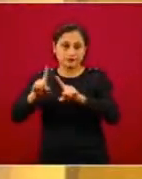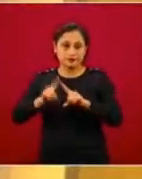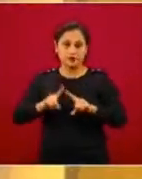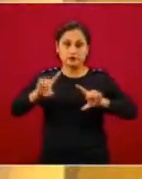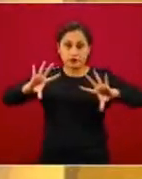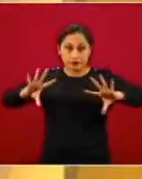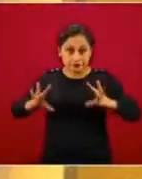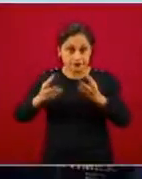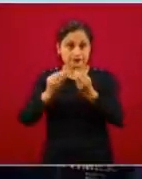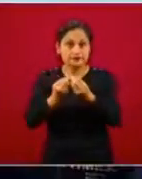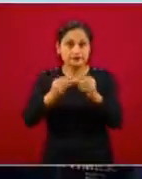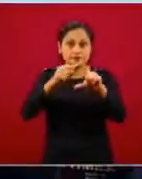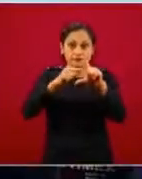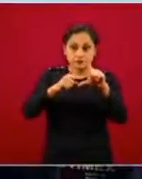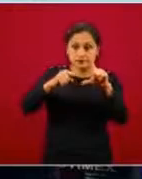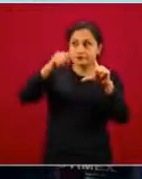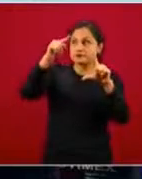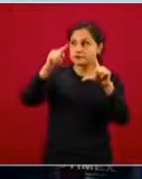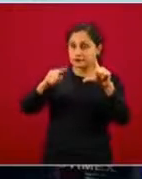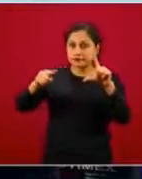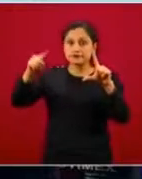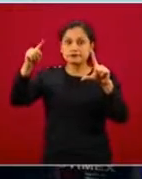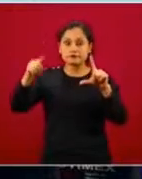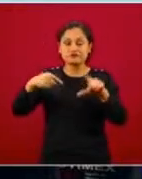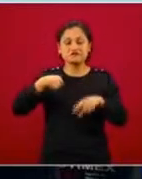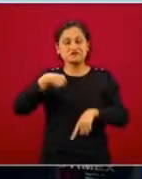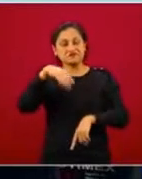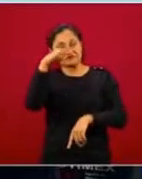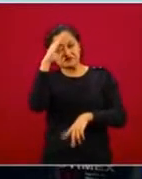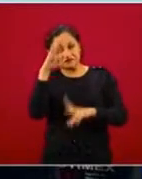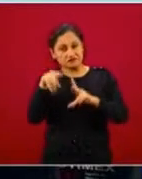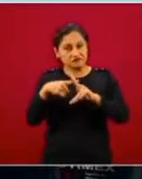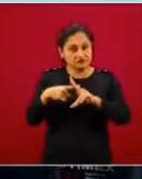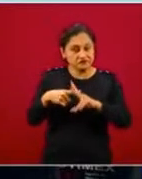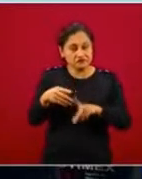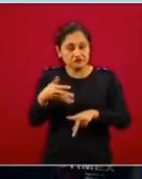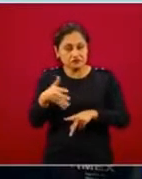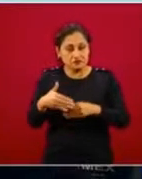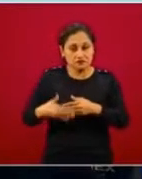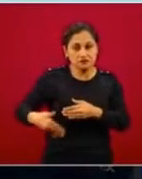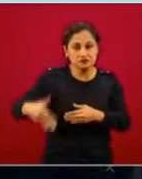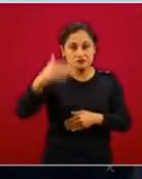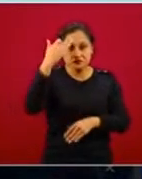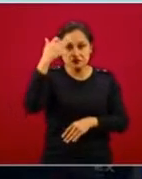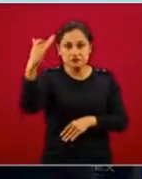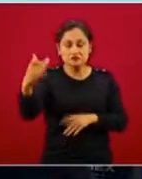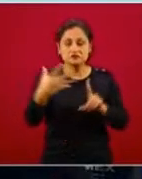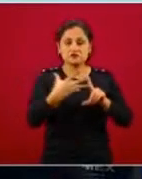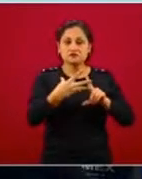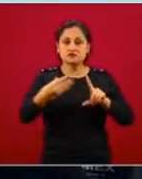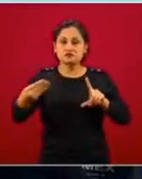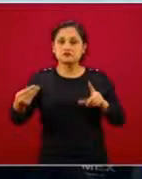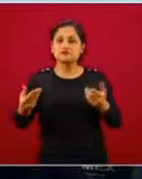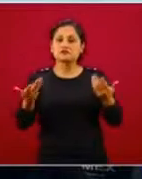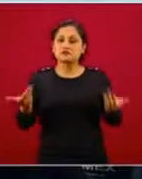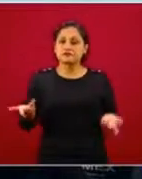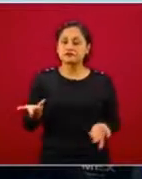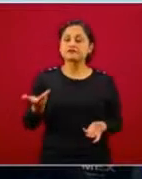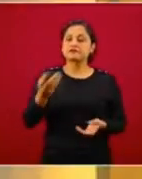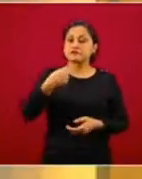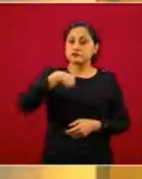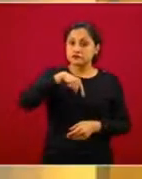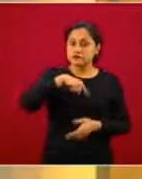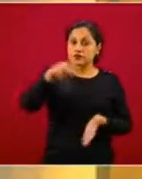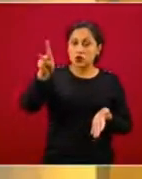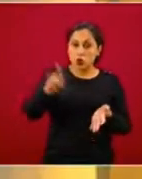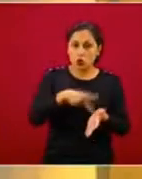apreciar you cuál sería la can duración actually total de la see epidemia. how long the Si volvemos a epidemic lo is que going decimos to muy last. frecuentemente, And that's esta something that epidemia we've been no se ha doing acabado,